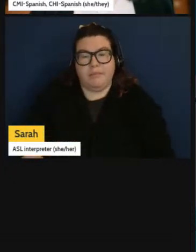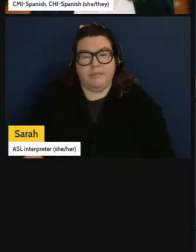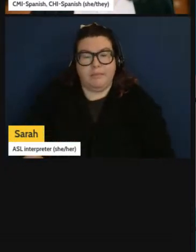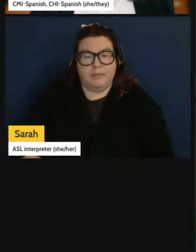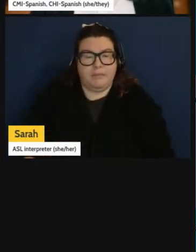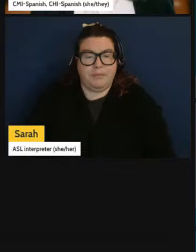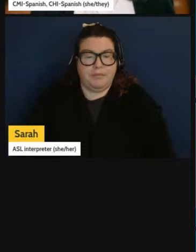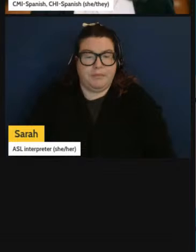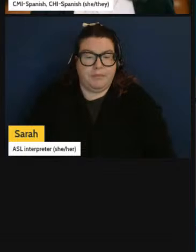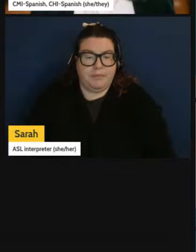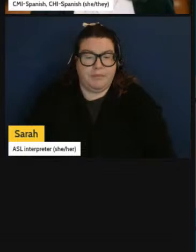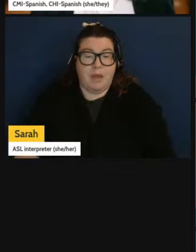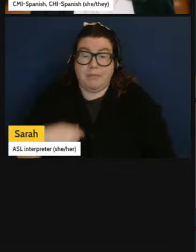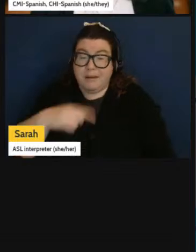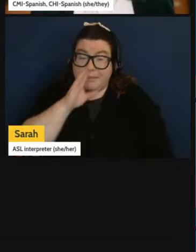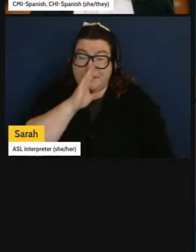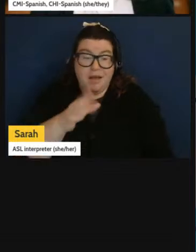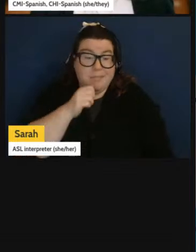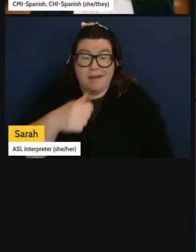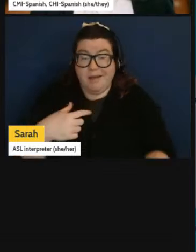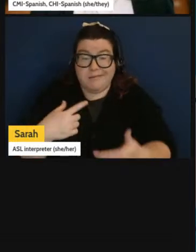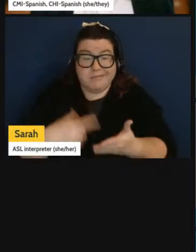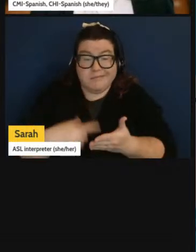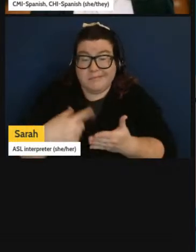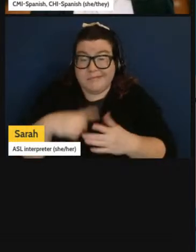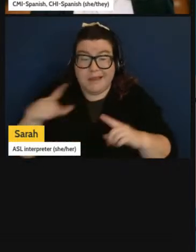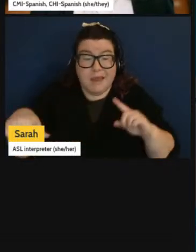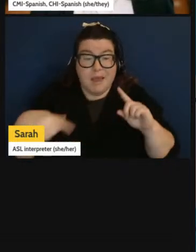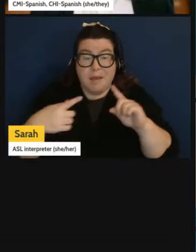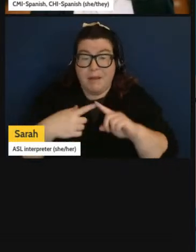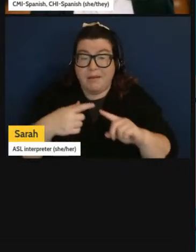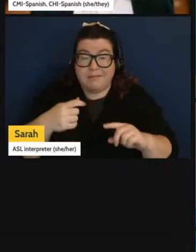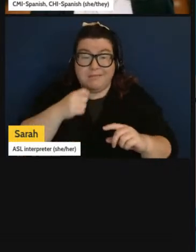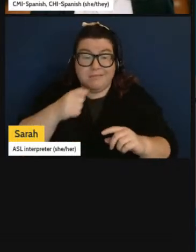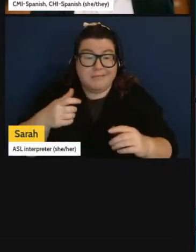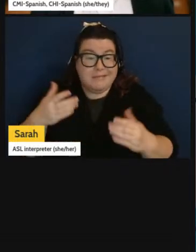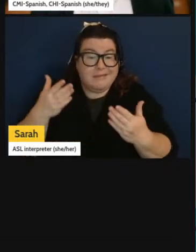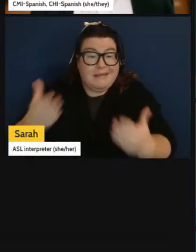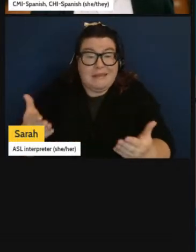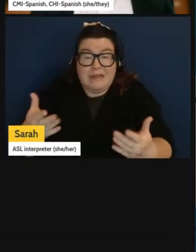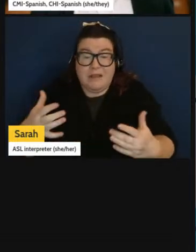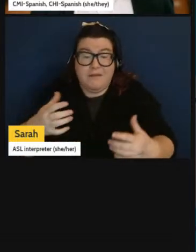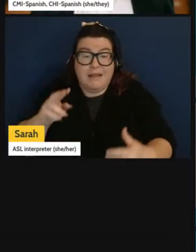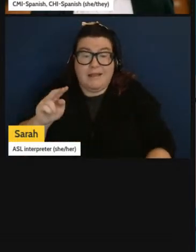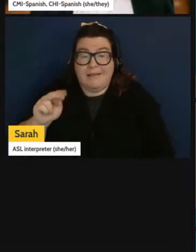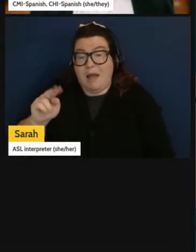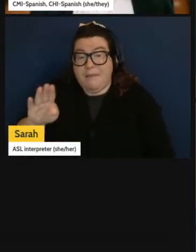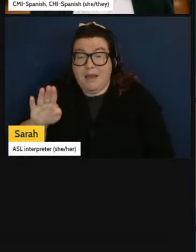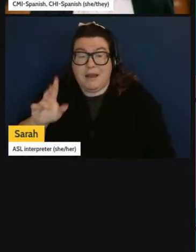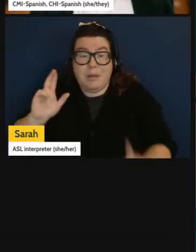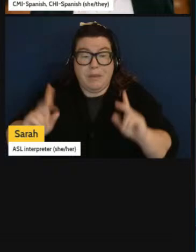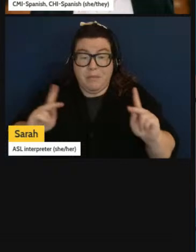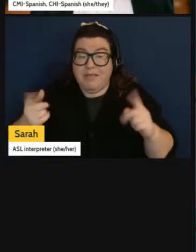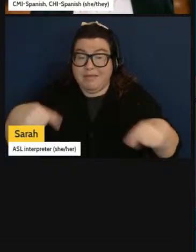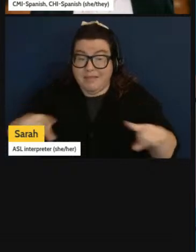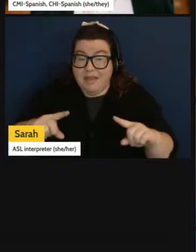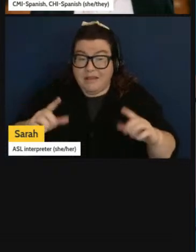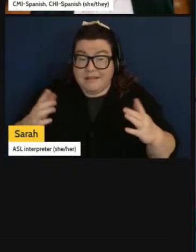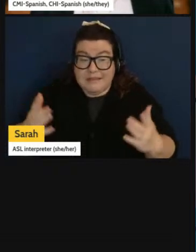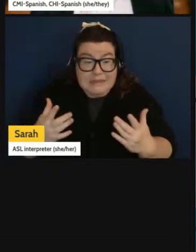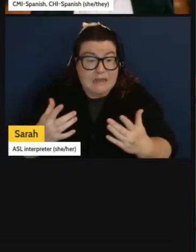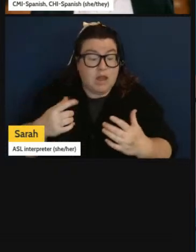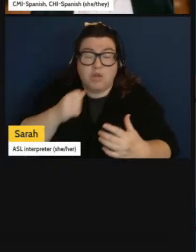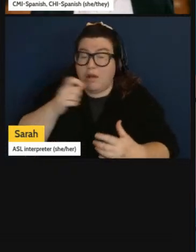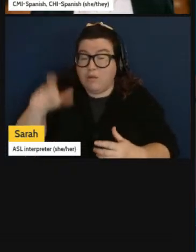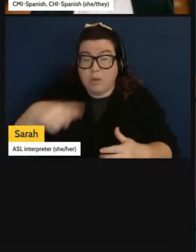So I'm going to be frank, I'm not here to argue the existence of non-binary people. They exist. I'm not here to tell you that you have